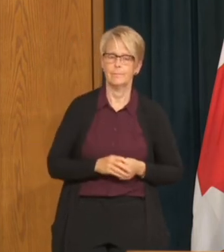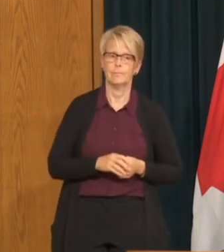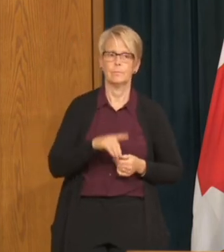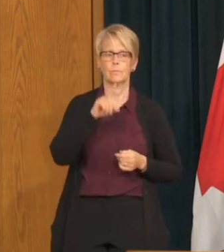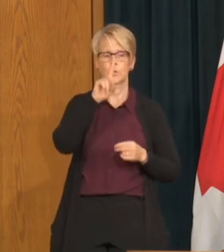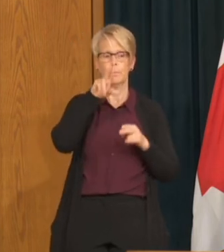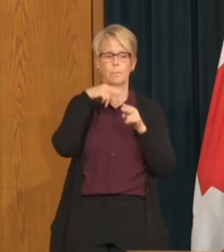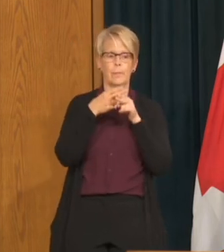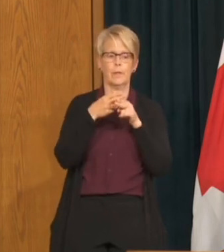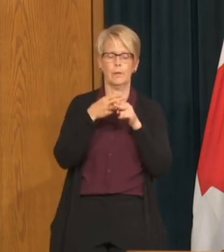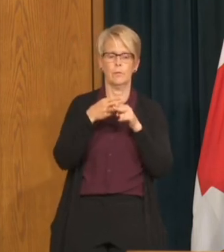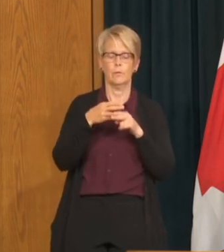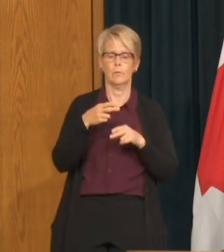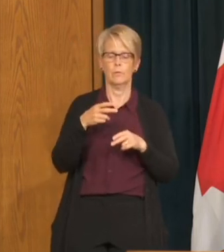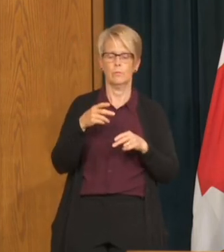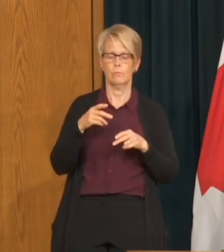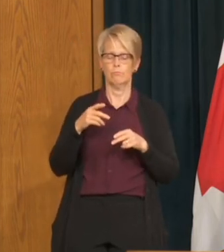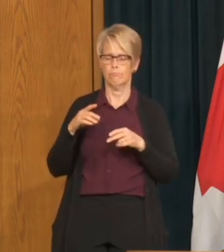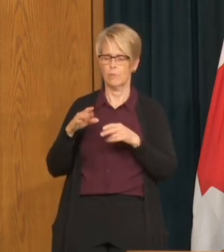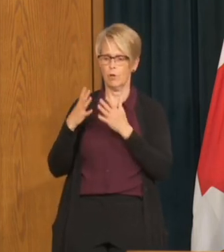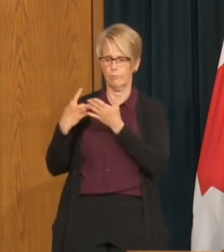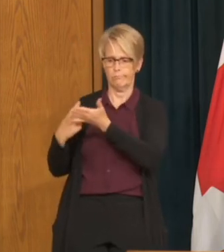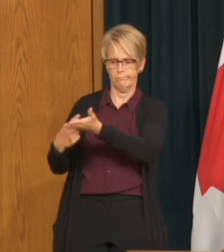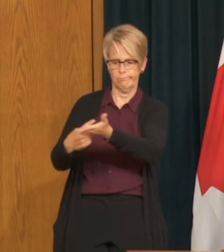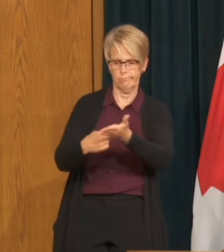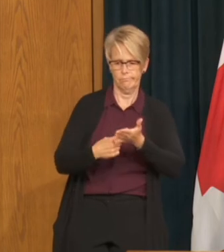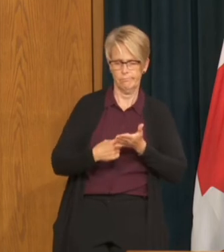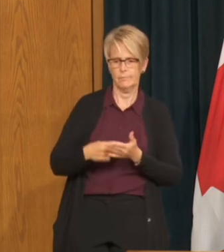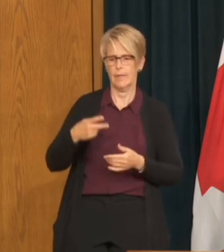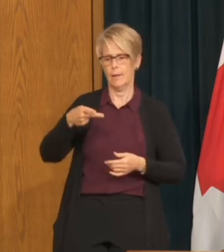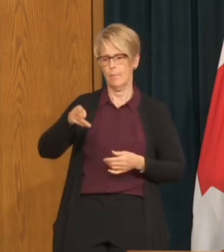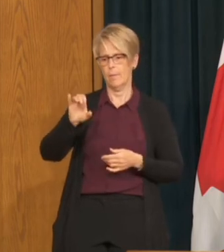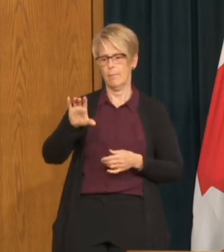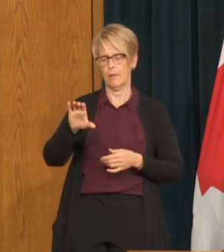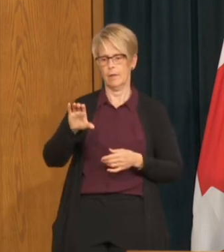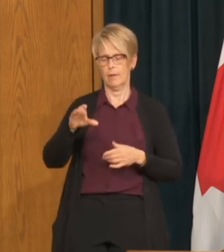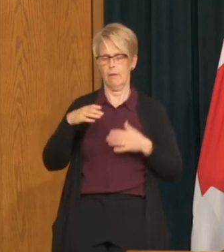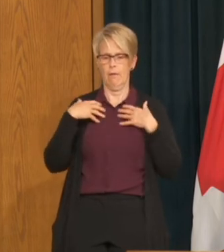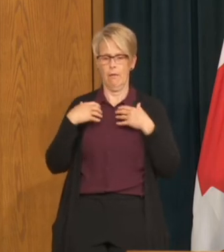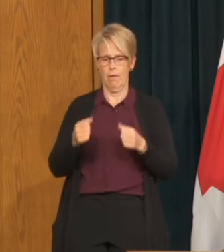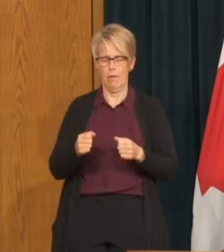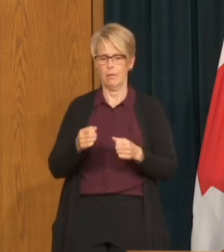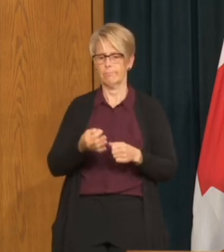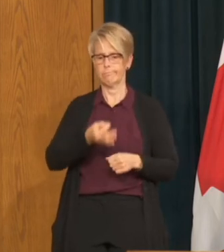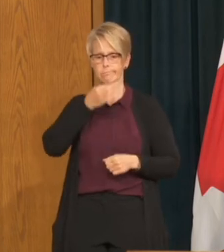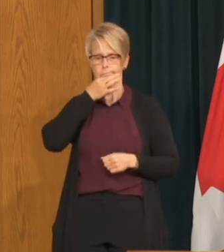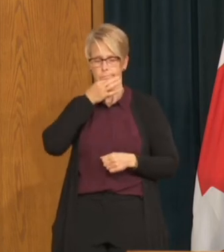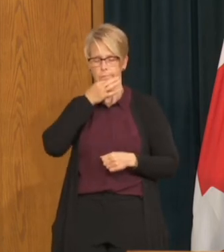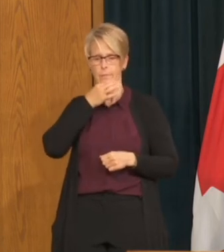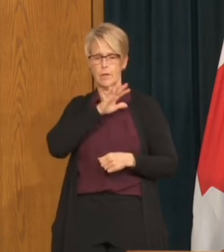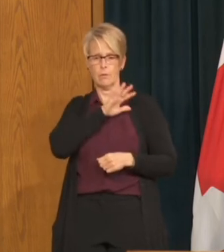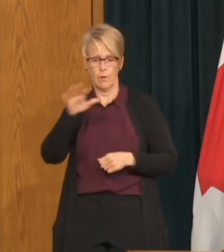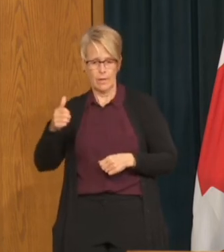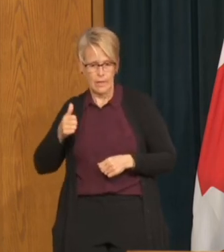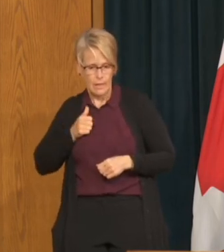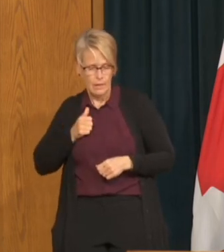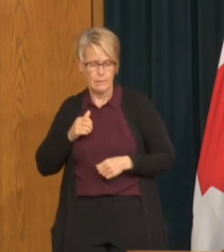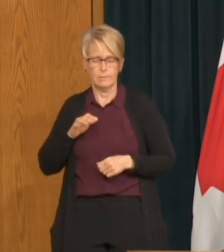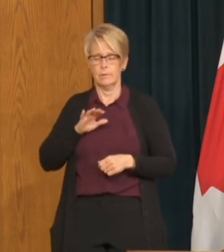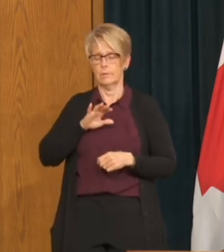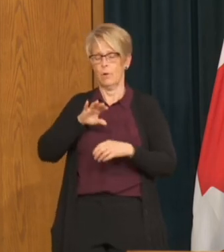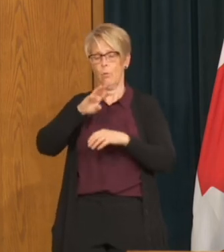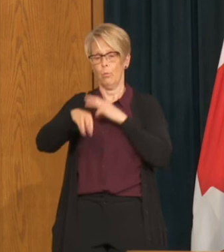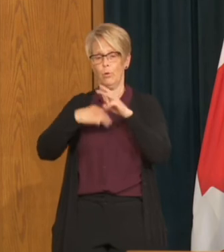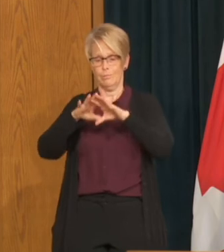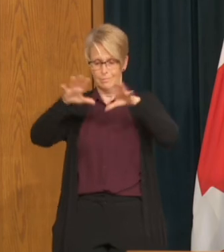you mentioned much talk about that. There's public health experts across the country and around the world warning about a second wave. So I come back